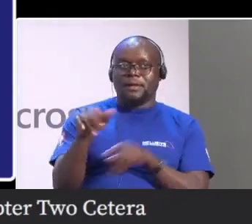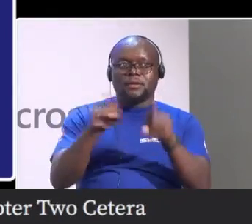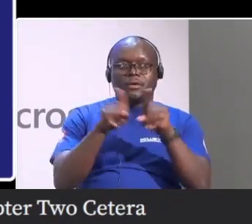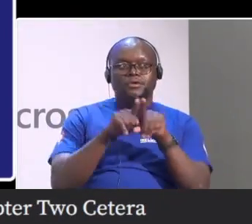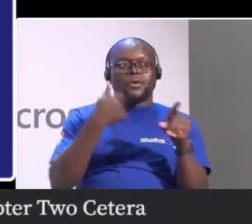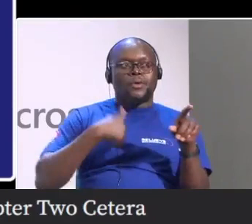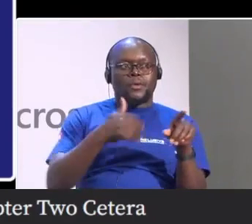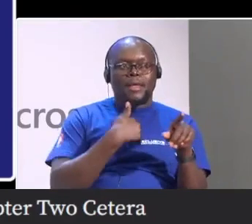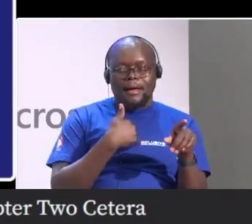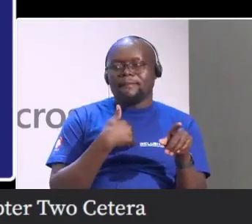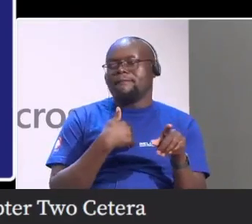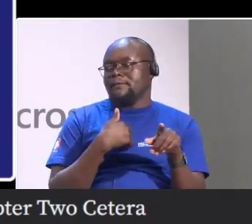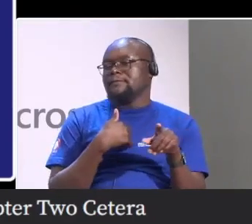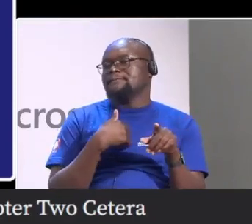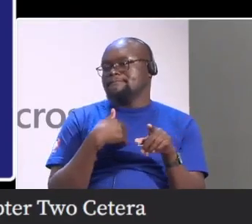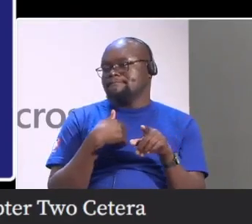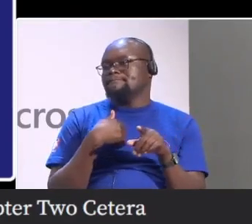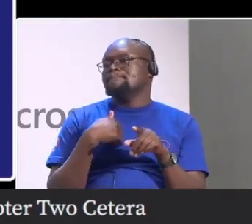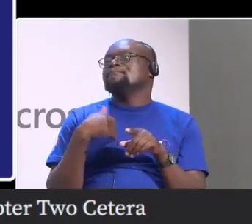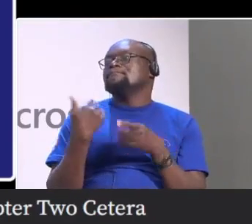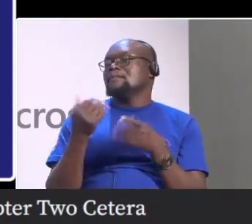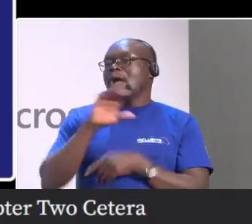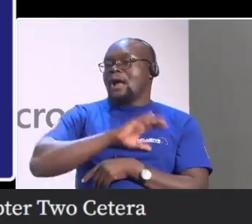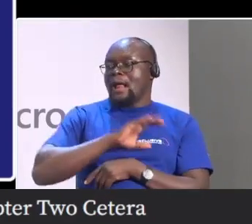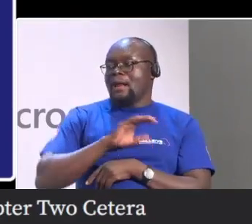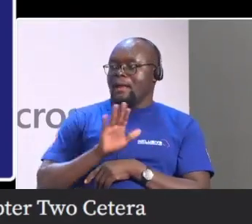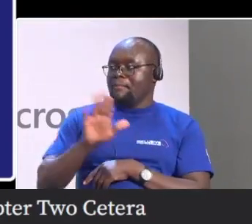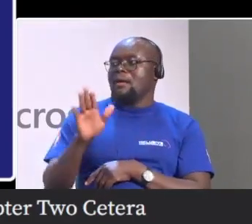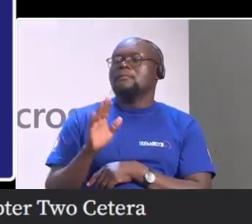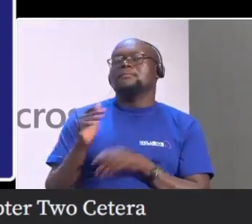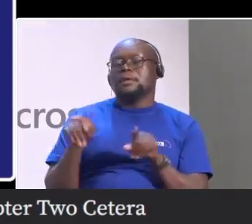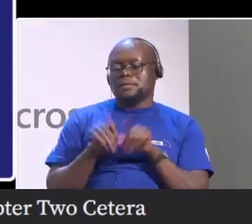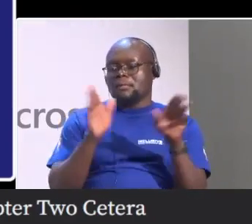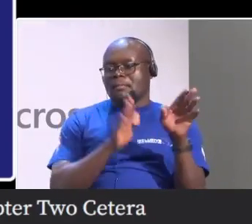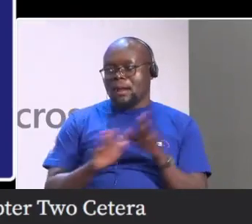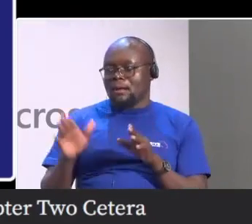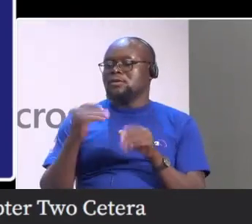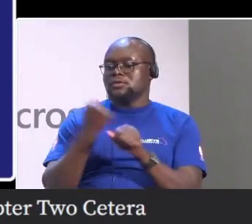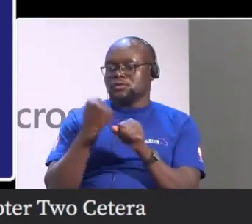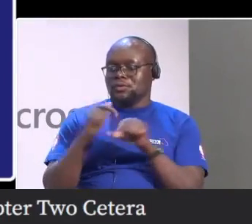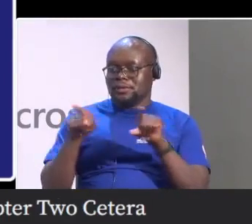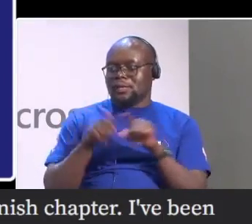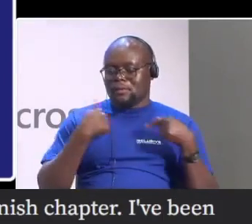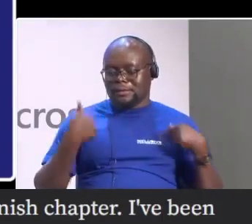have a Canada chapter that's in the works. And we have been talking to China about chapter.